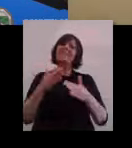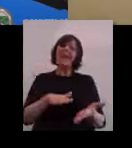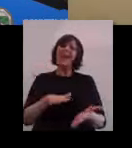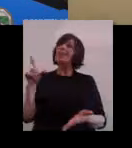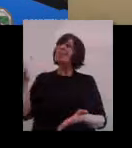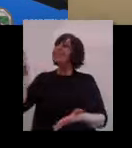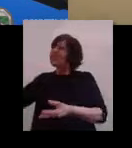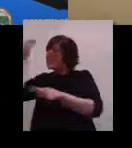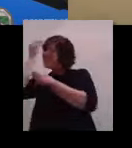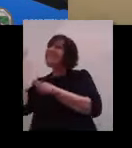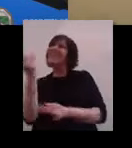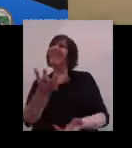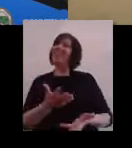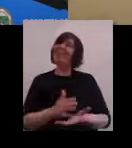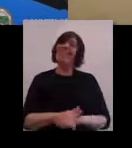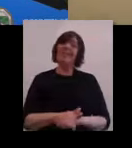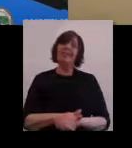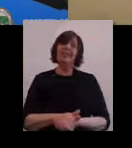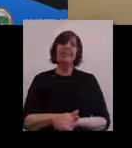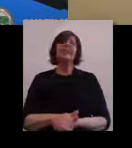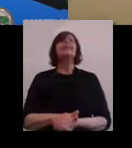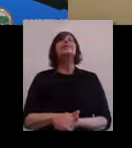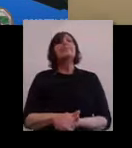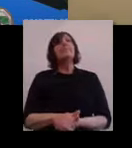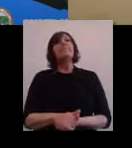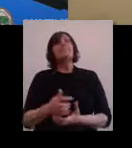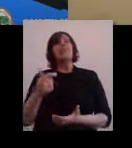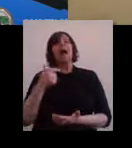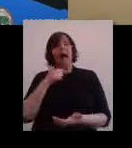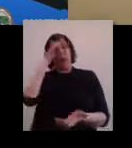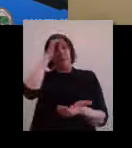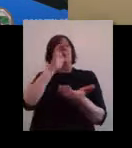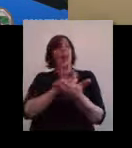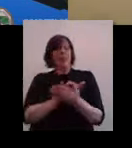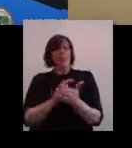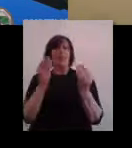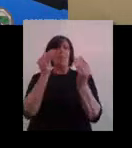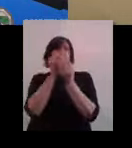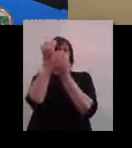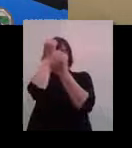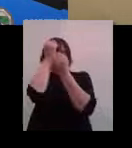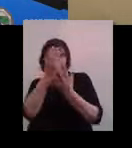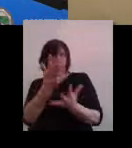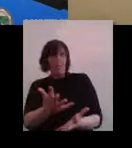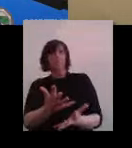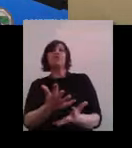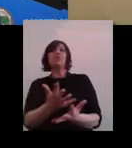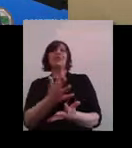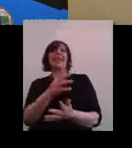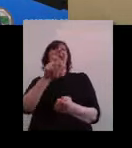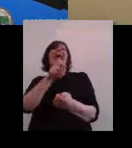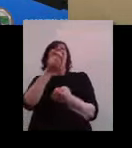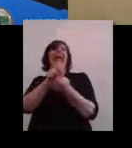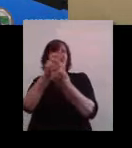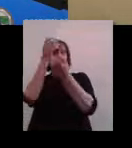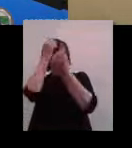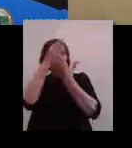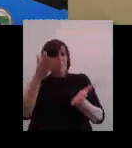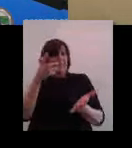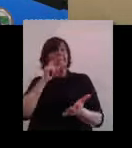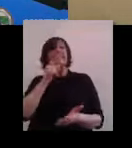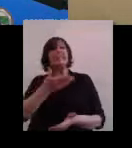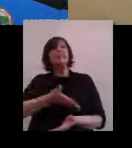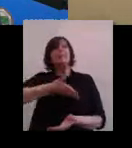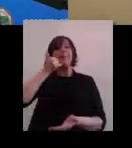I certainly believe that the more information and accurate that can come out from a facility, the better. I don't have the firsthand knowledge of being in